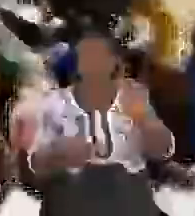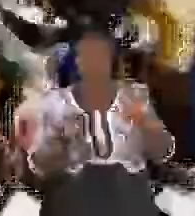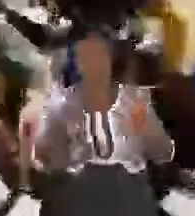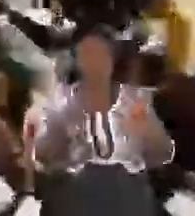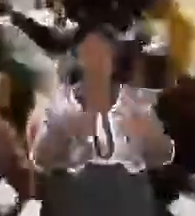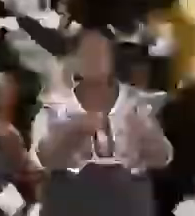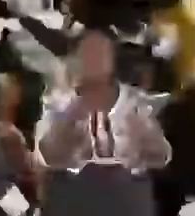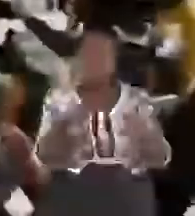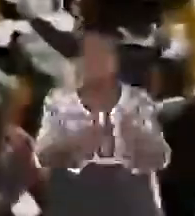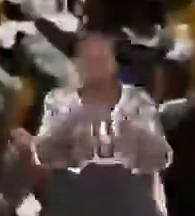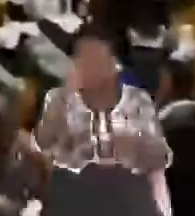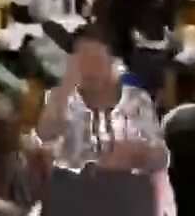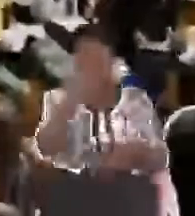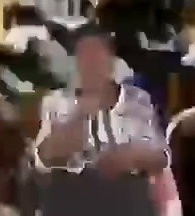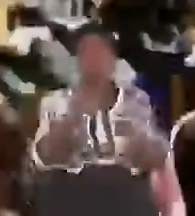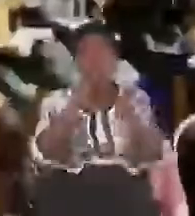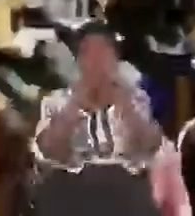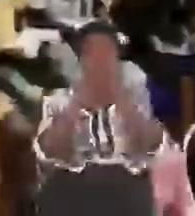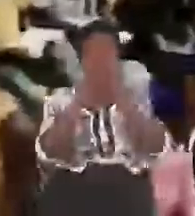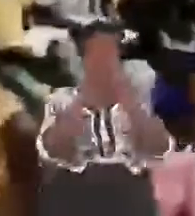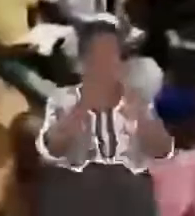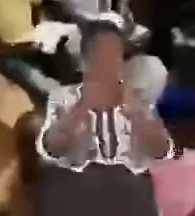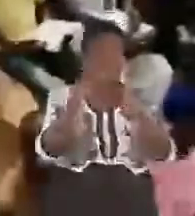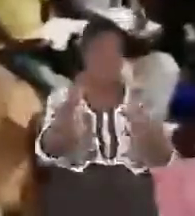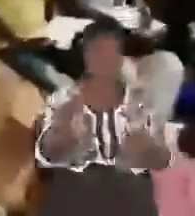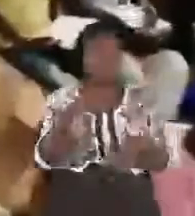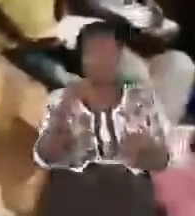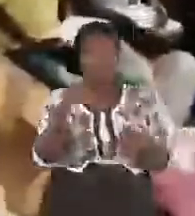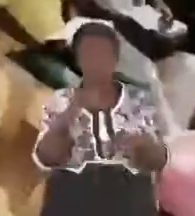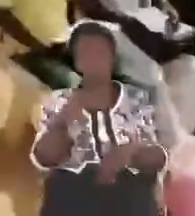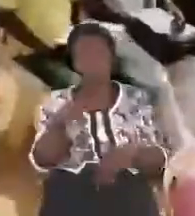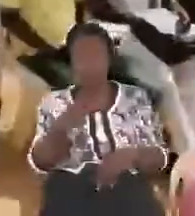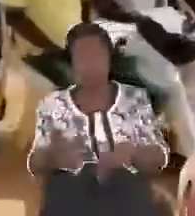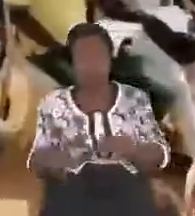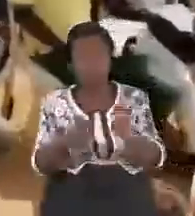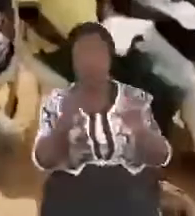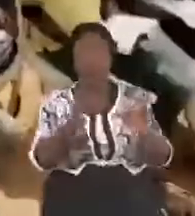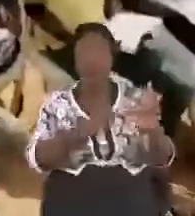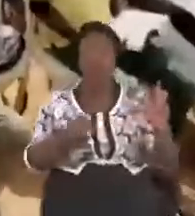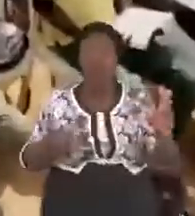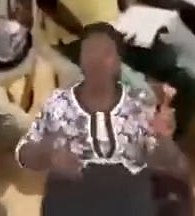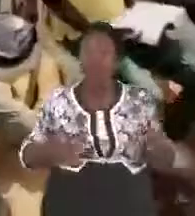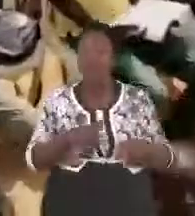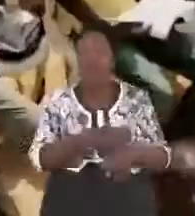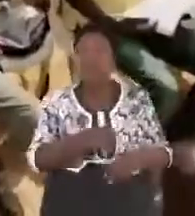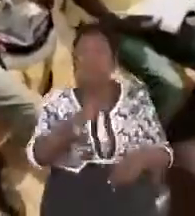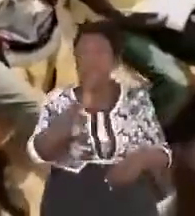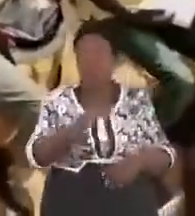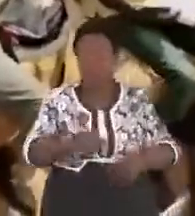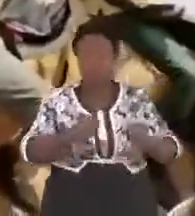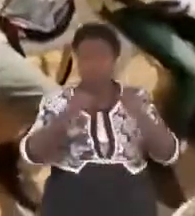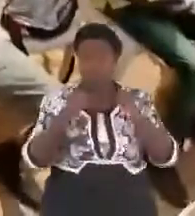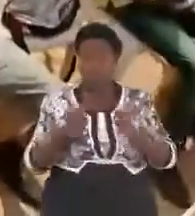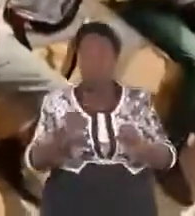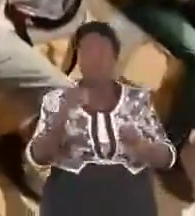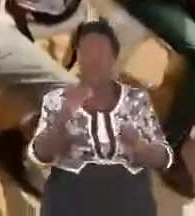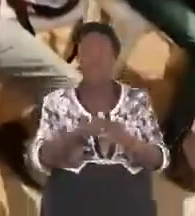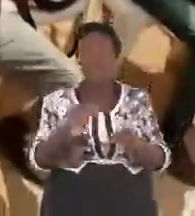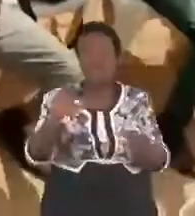instructed in the way of the Lord, and being fervent in spirit,